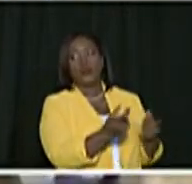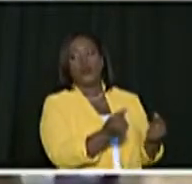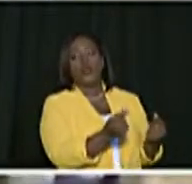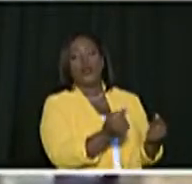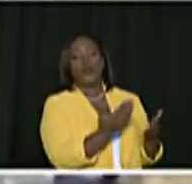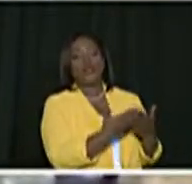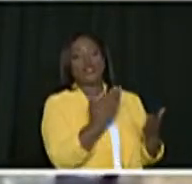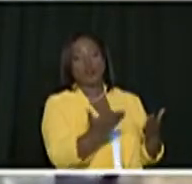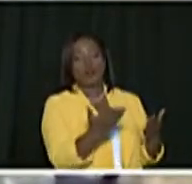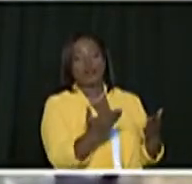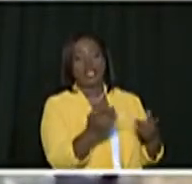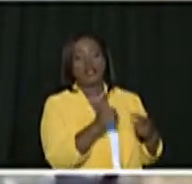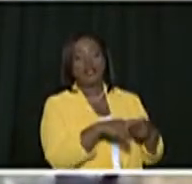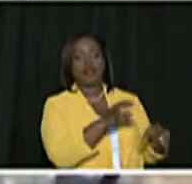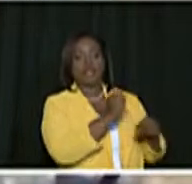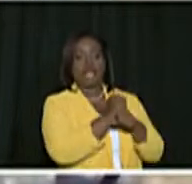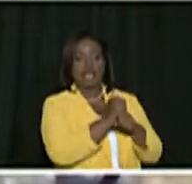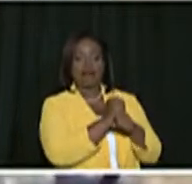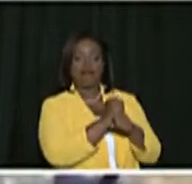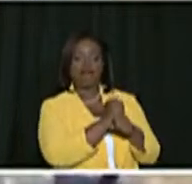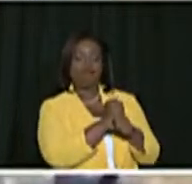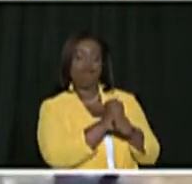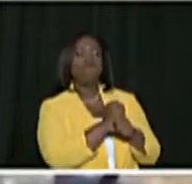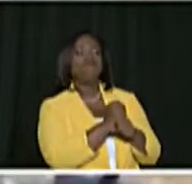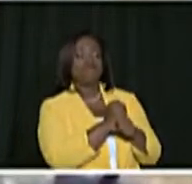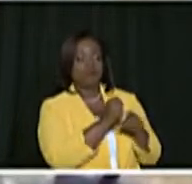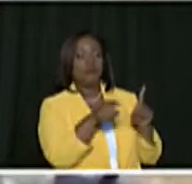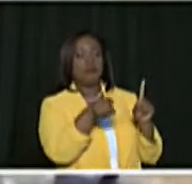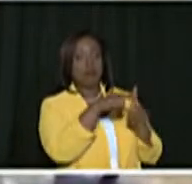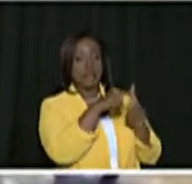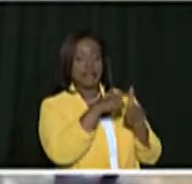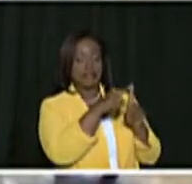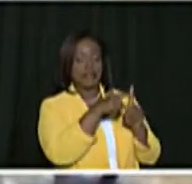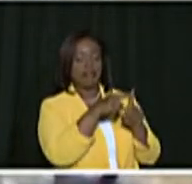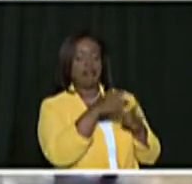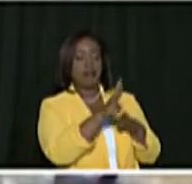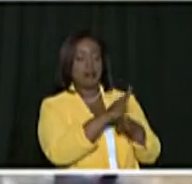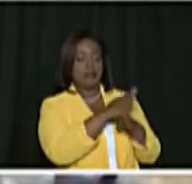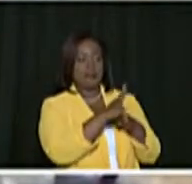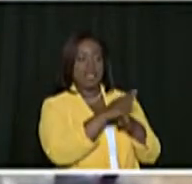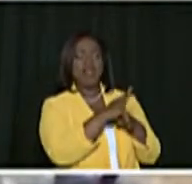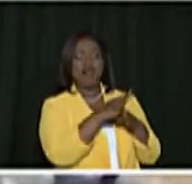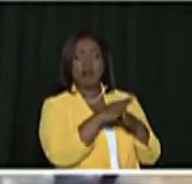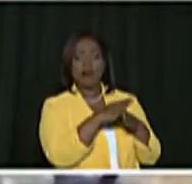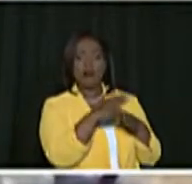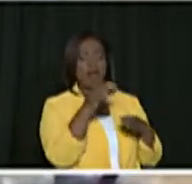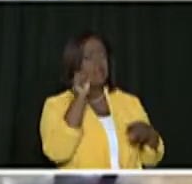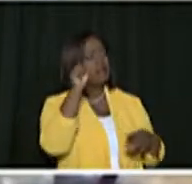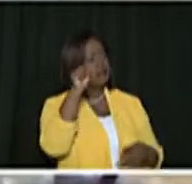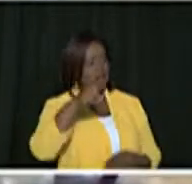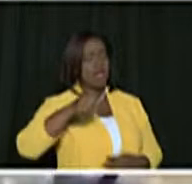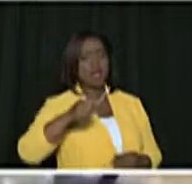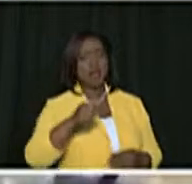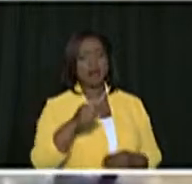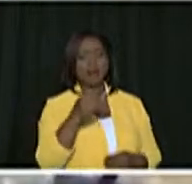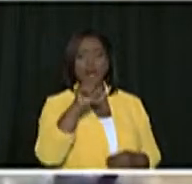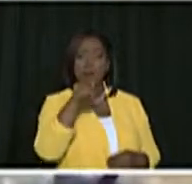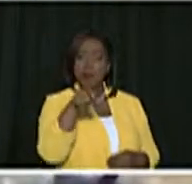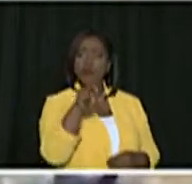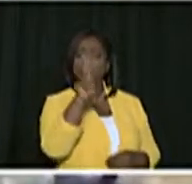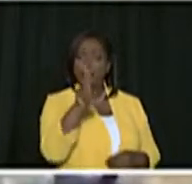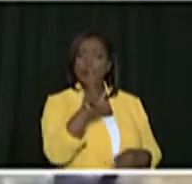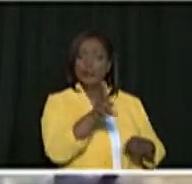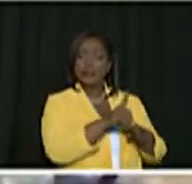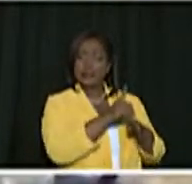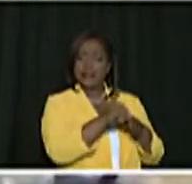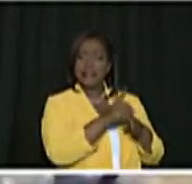And so we're saying that all children need to be disciplined, because we need to have children conforming to certain behavior, because